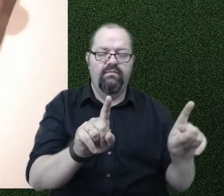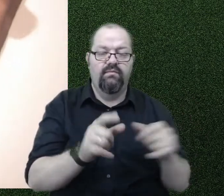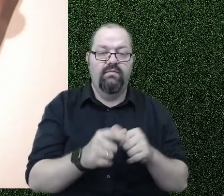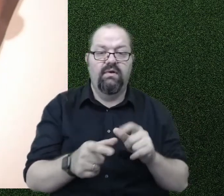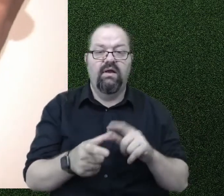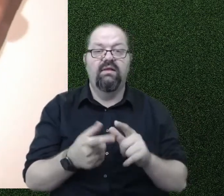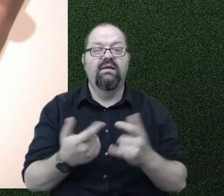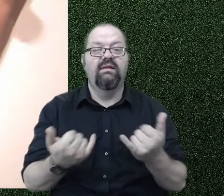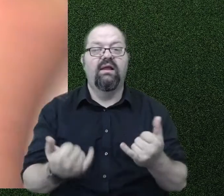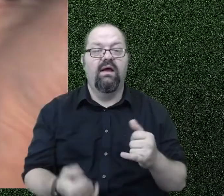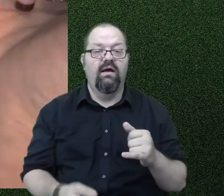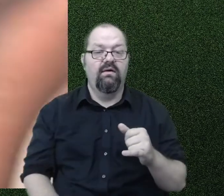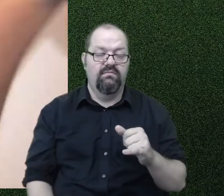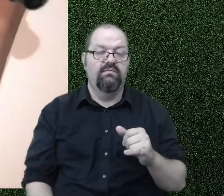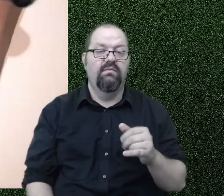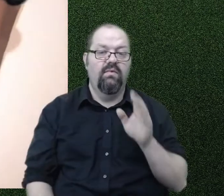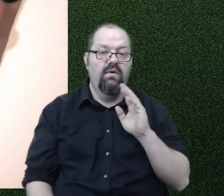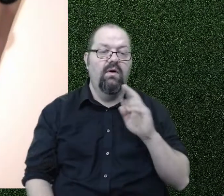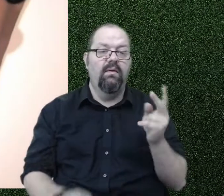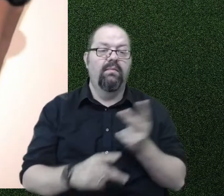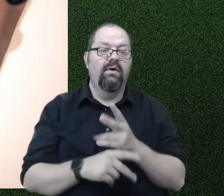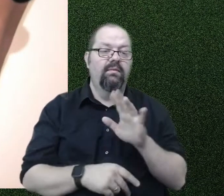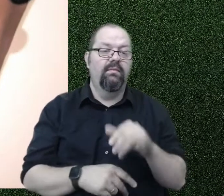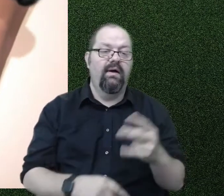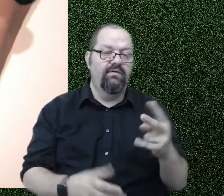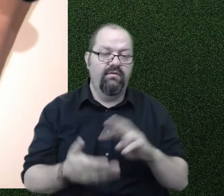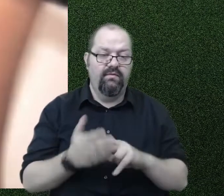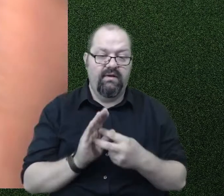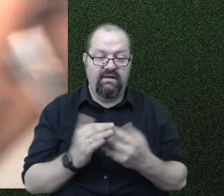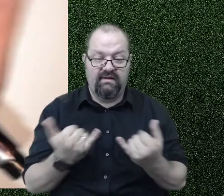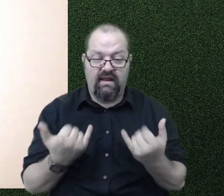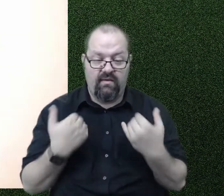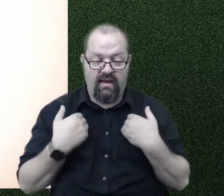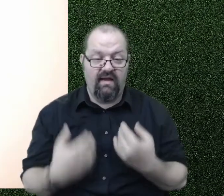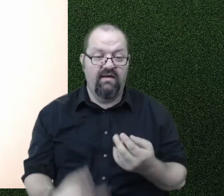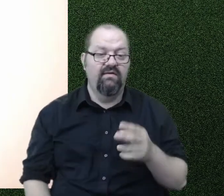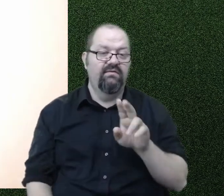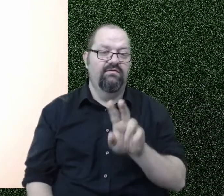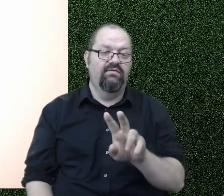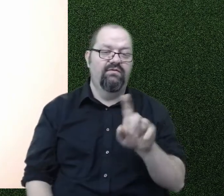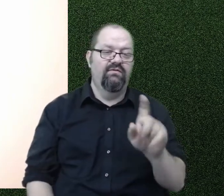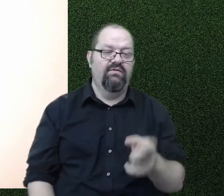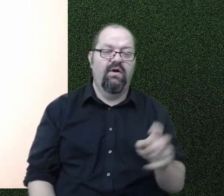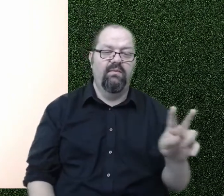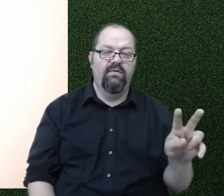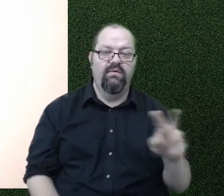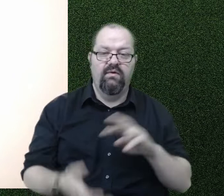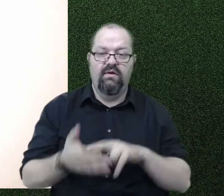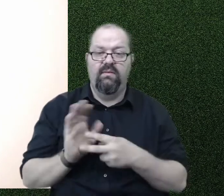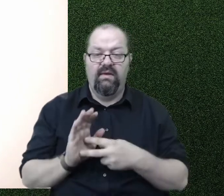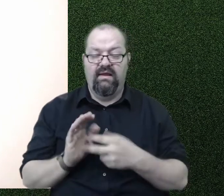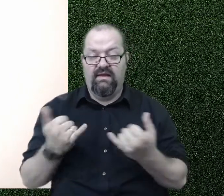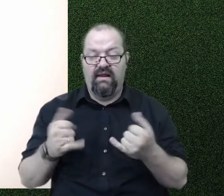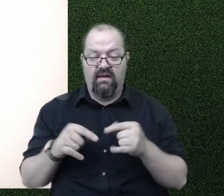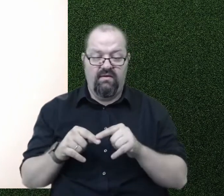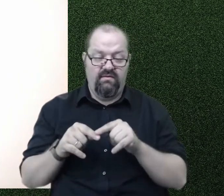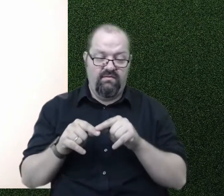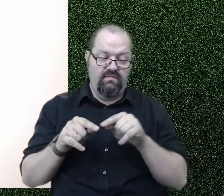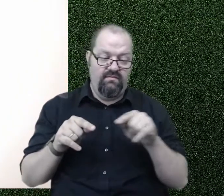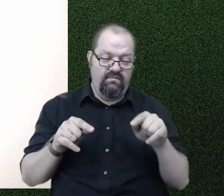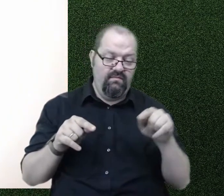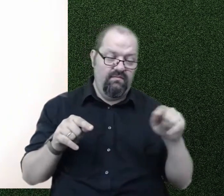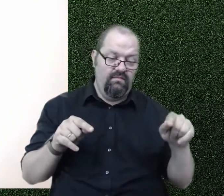algebraically, I multiply both of these guys by 2 and I get 2, 2. So I go out to this point, 2, 2.